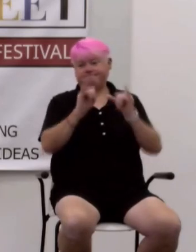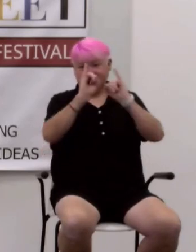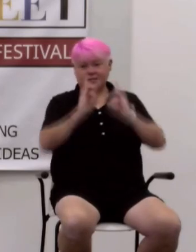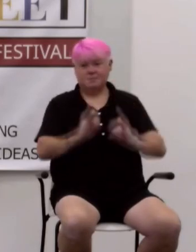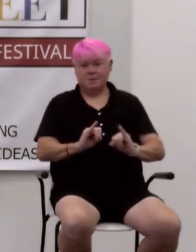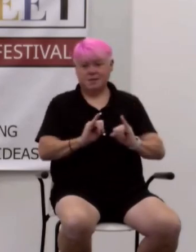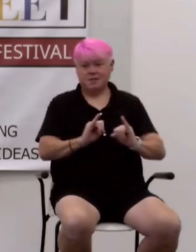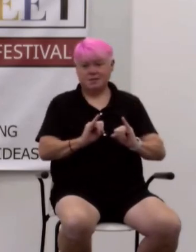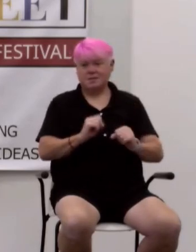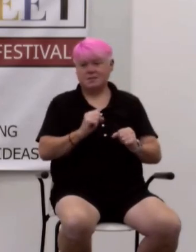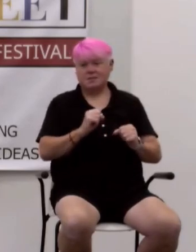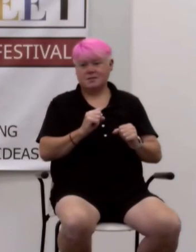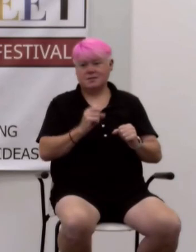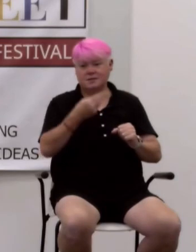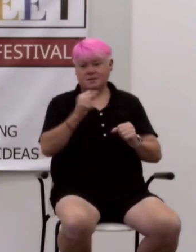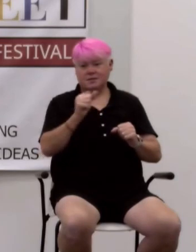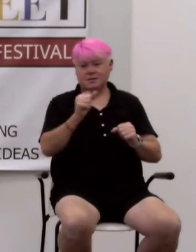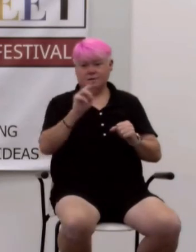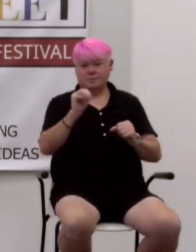hermit